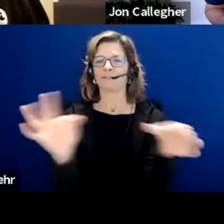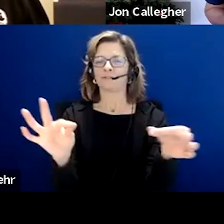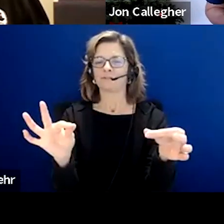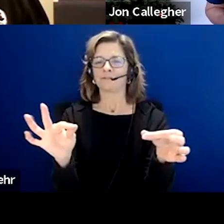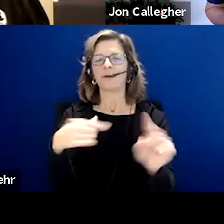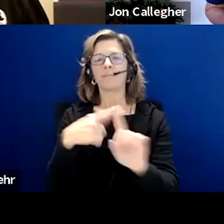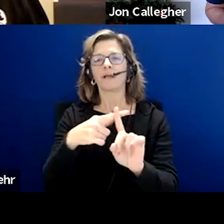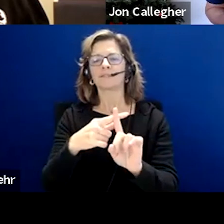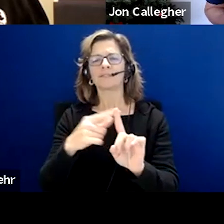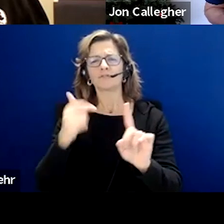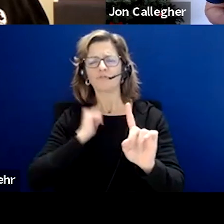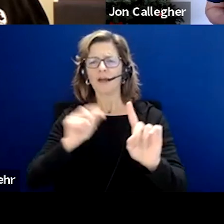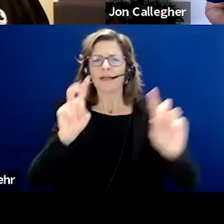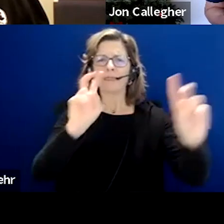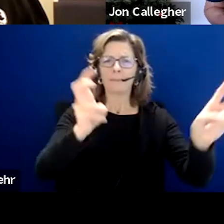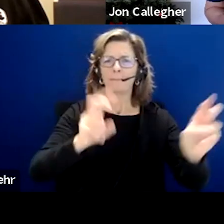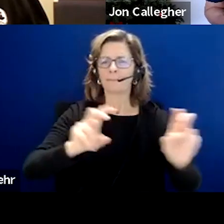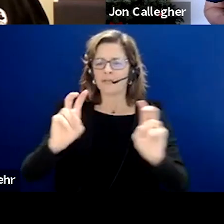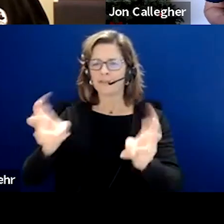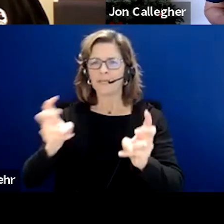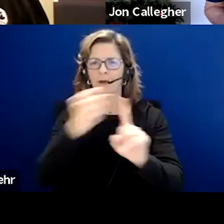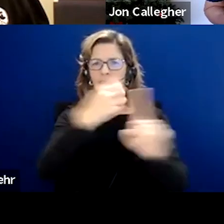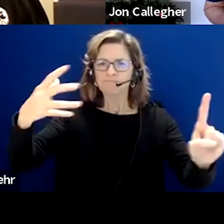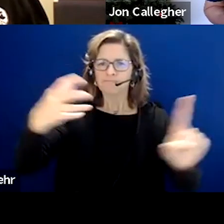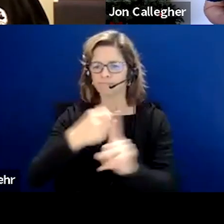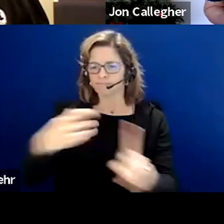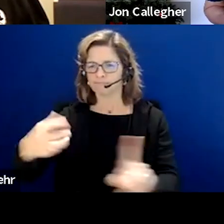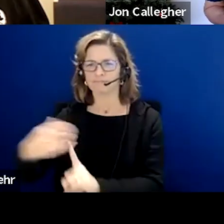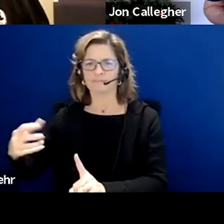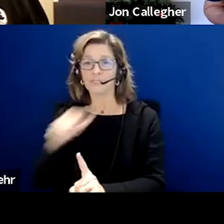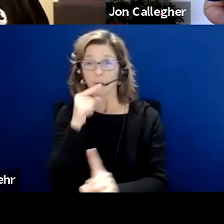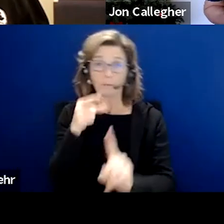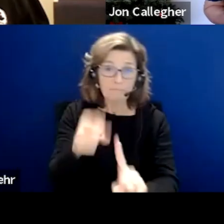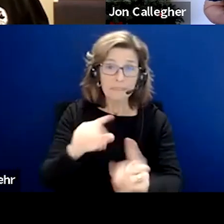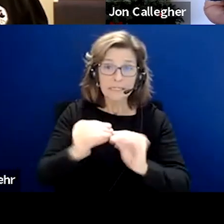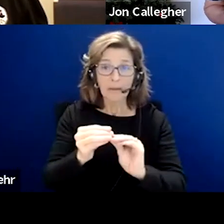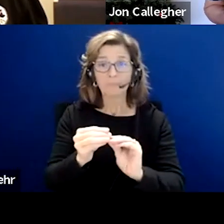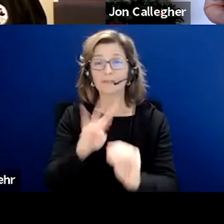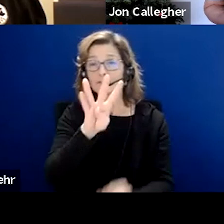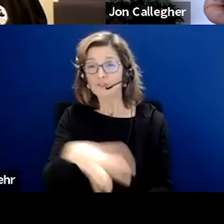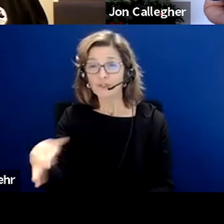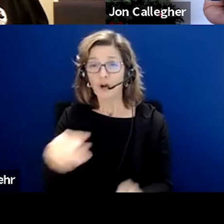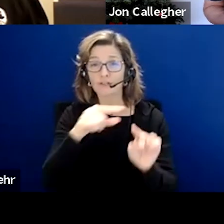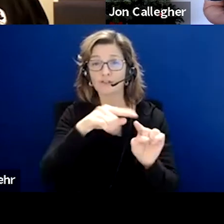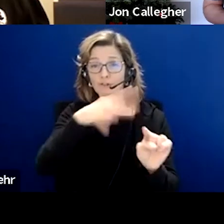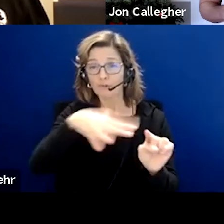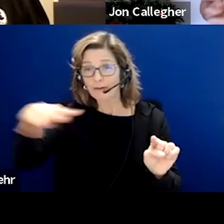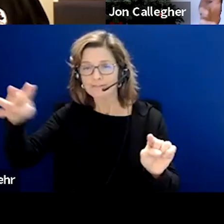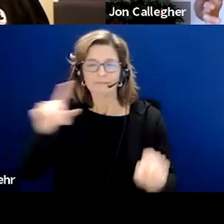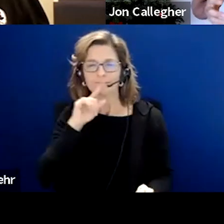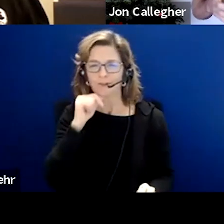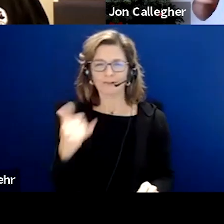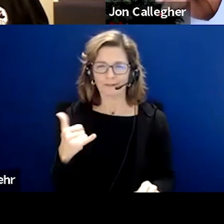them, and just get our panelists to respond. So I wanted to talk a little bit about, by